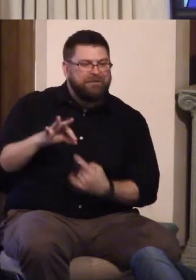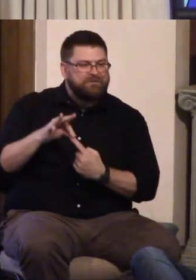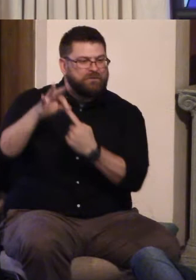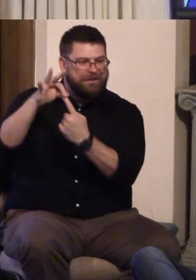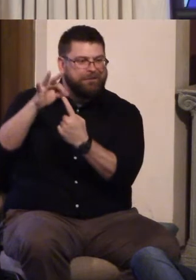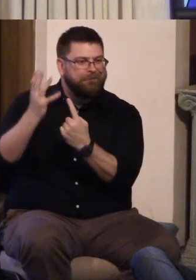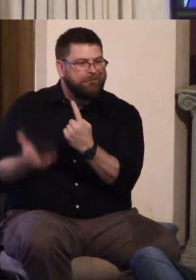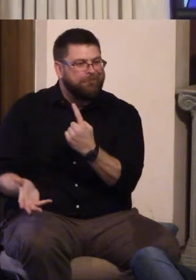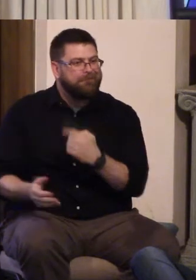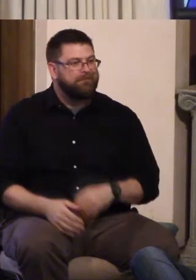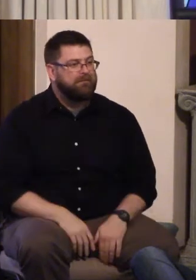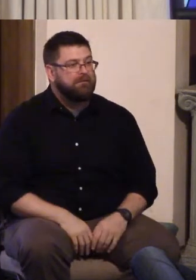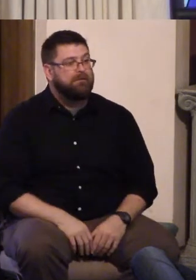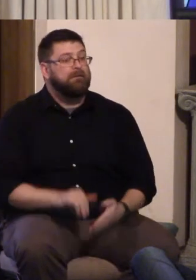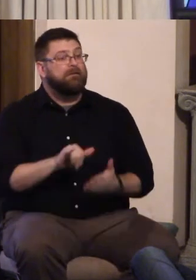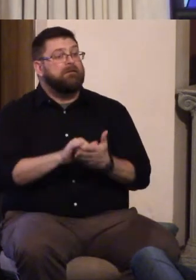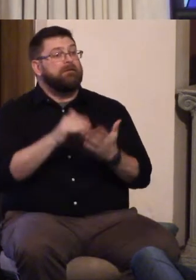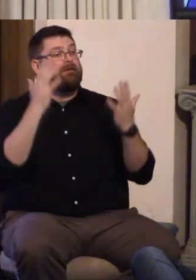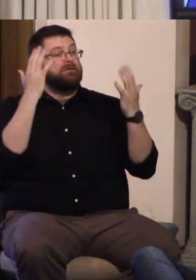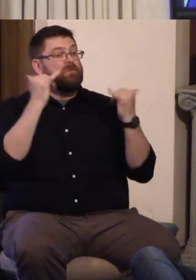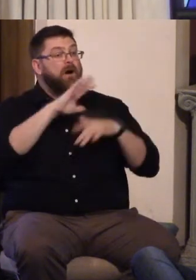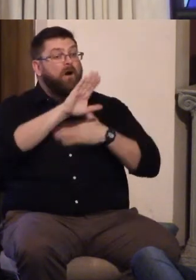Lula does Jamie Lula.